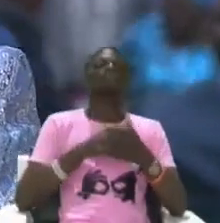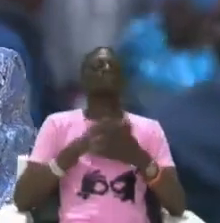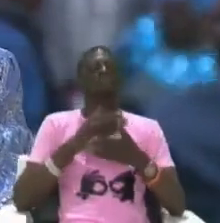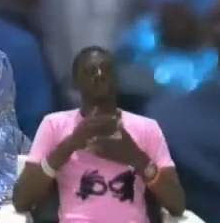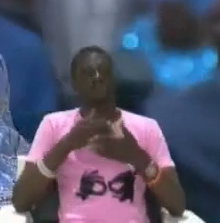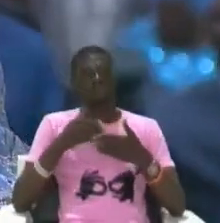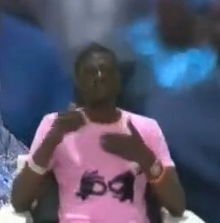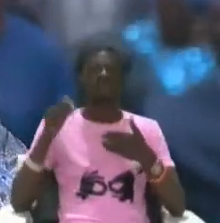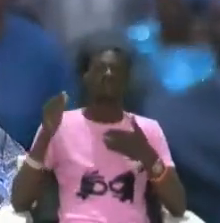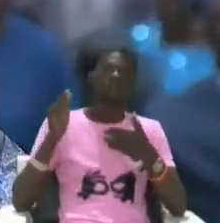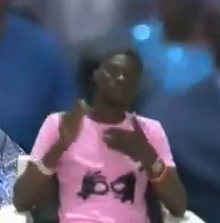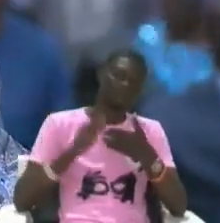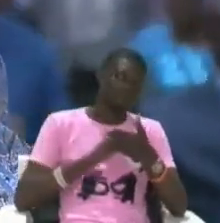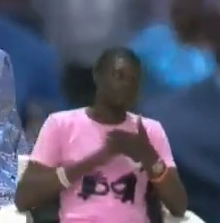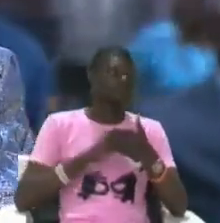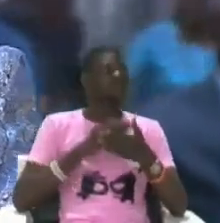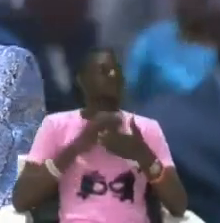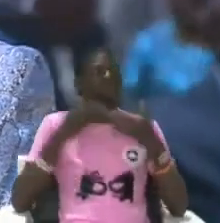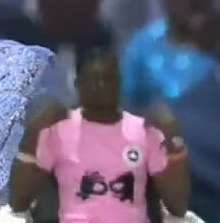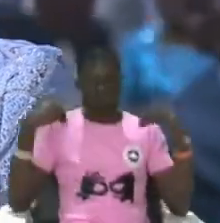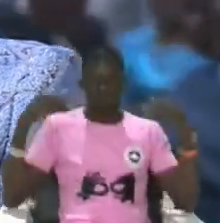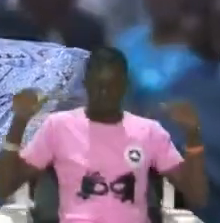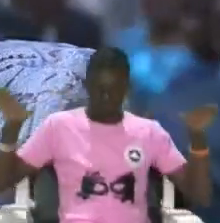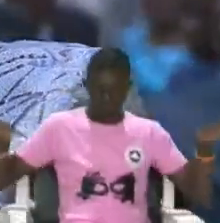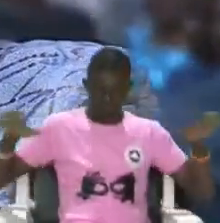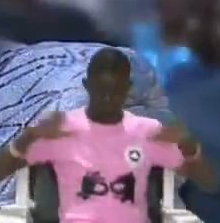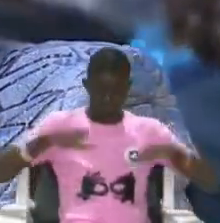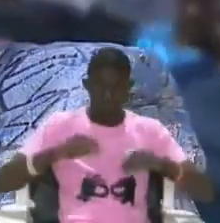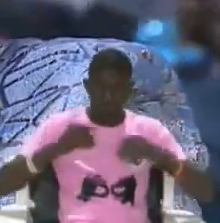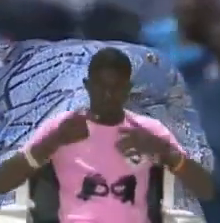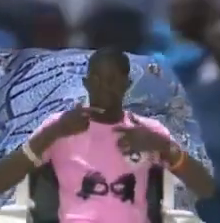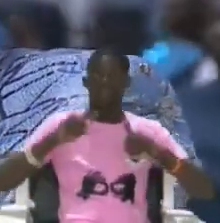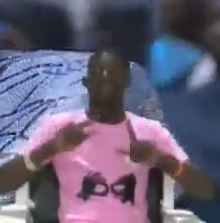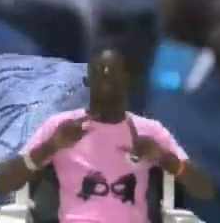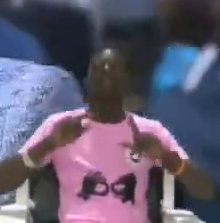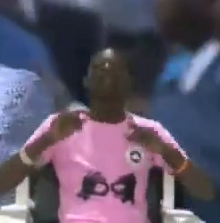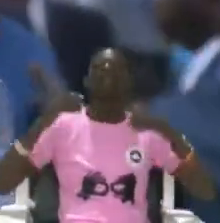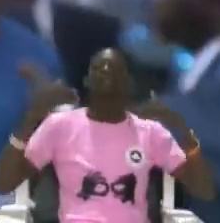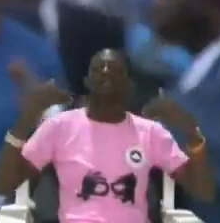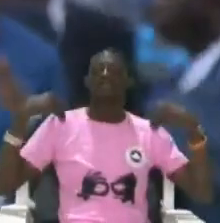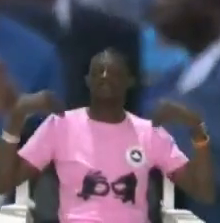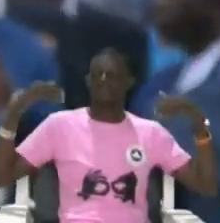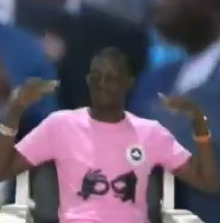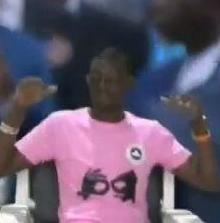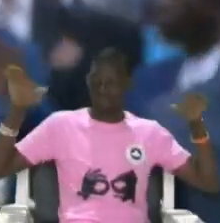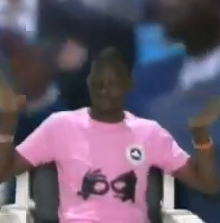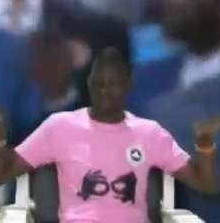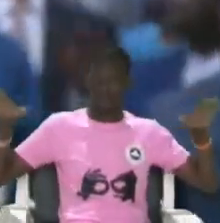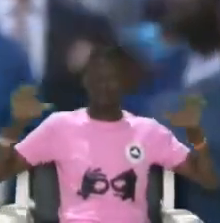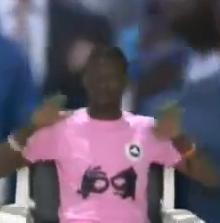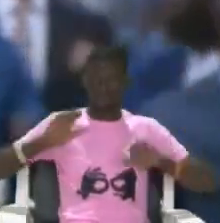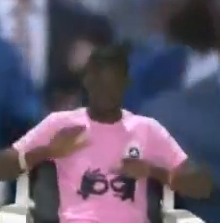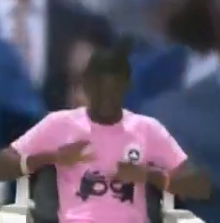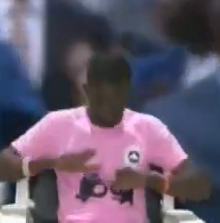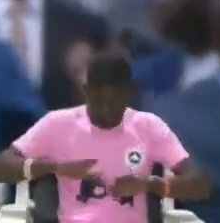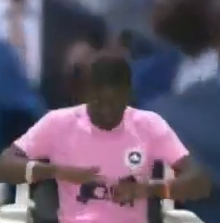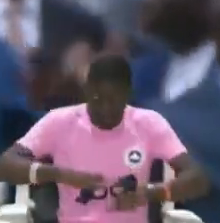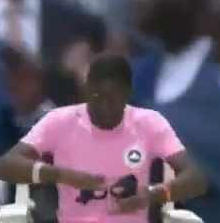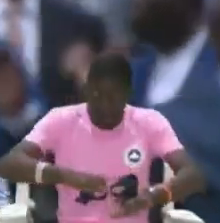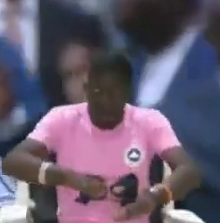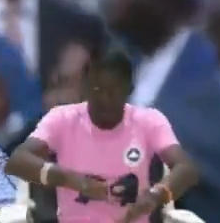Let angels prostrate fall. Let angels